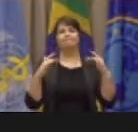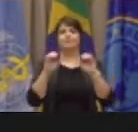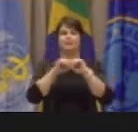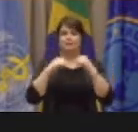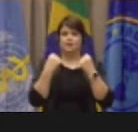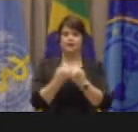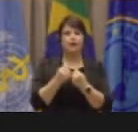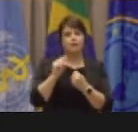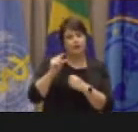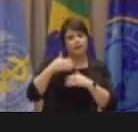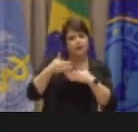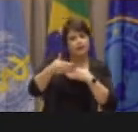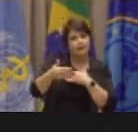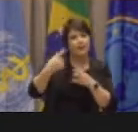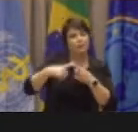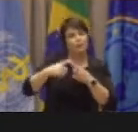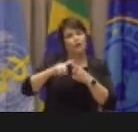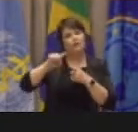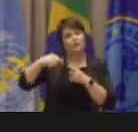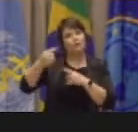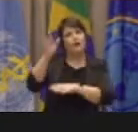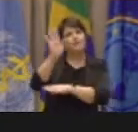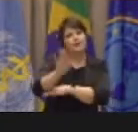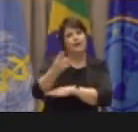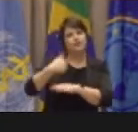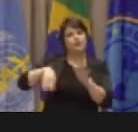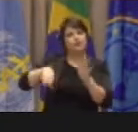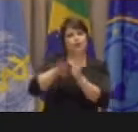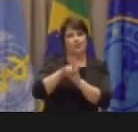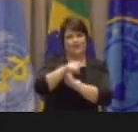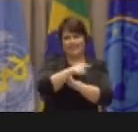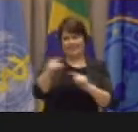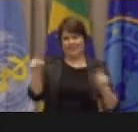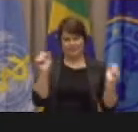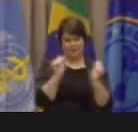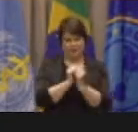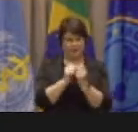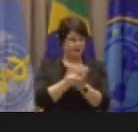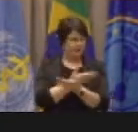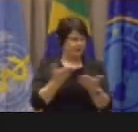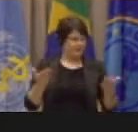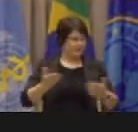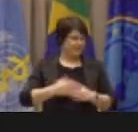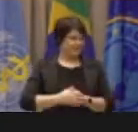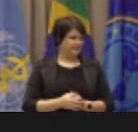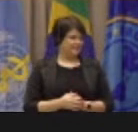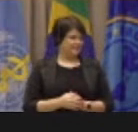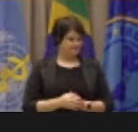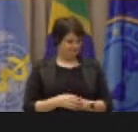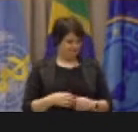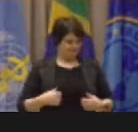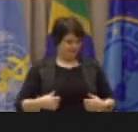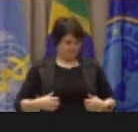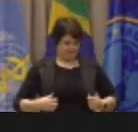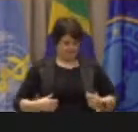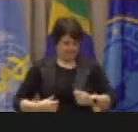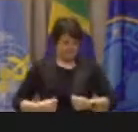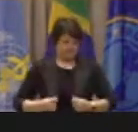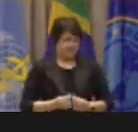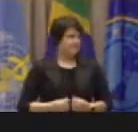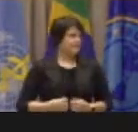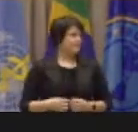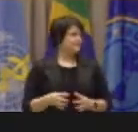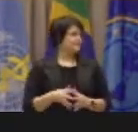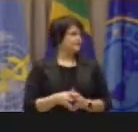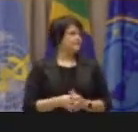daqui um pouquinho, porque de tarde deve Big estar hug to chegando por aí. you from the Sul, and thank you very much for the opportunity.